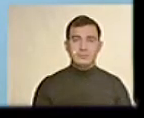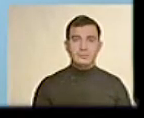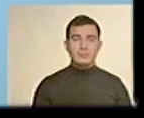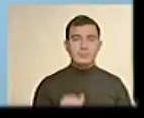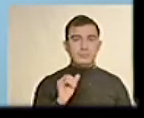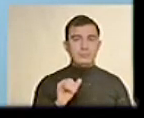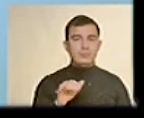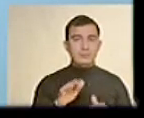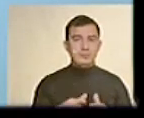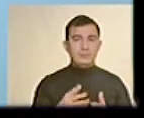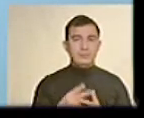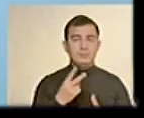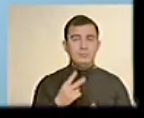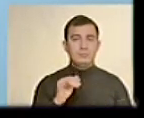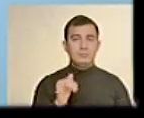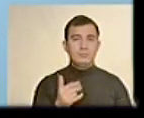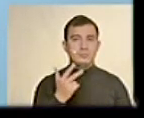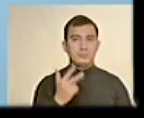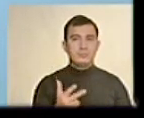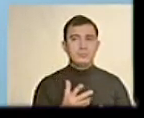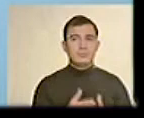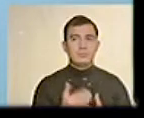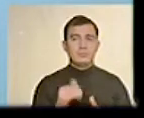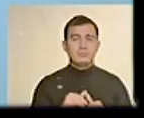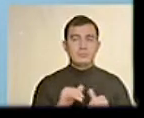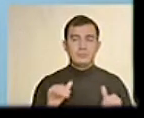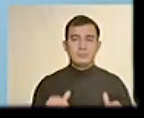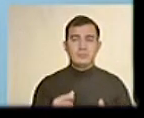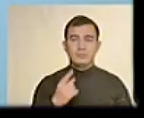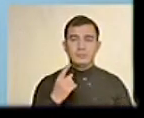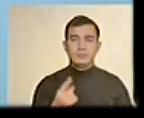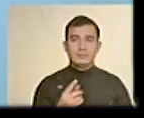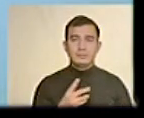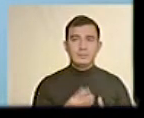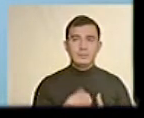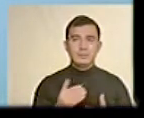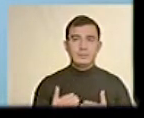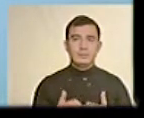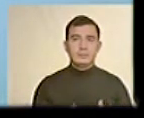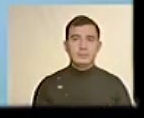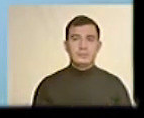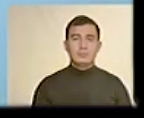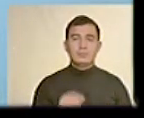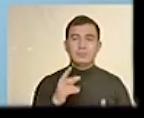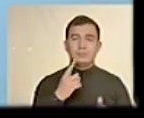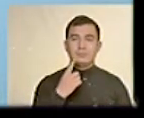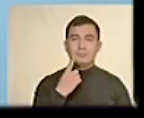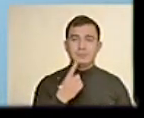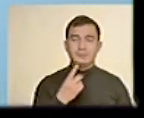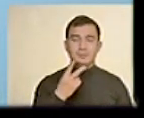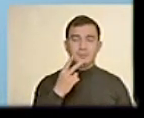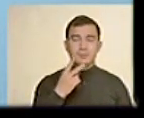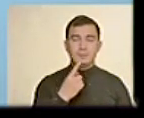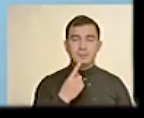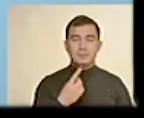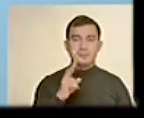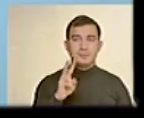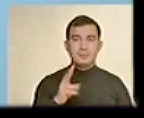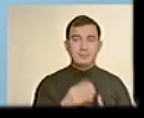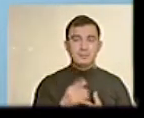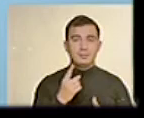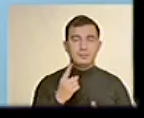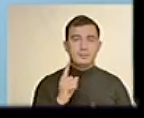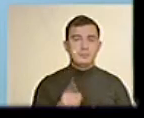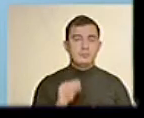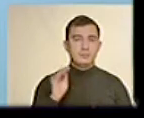yerda 2 kara 3 ko'paytirilgan 1 6 bo'ladi. 1 ning kvadrati 1 ga teng. Shuning uchun 1 ni